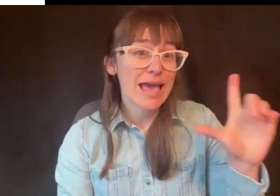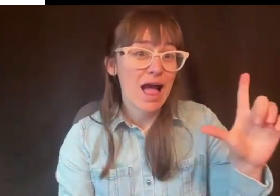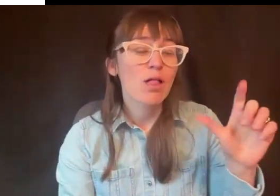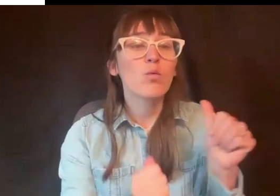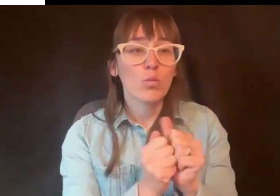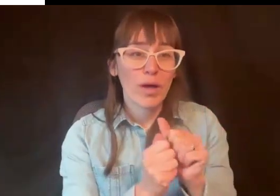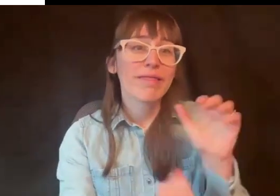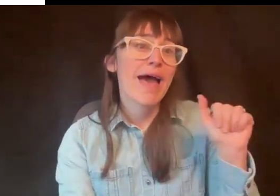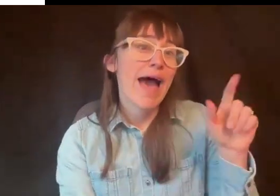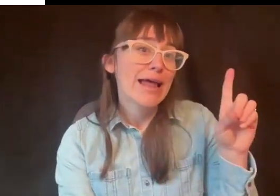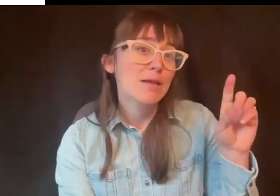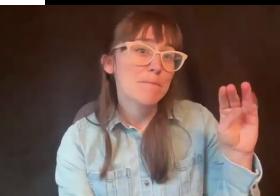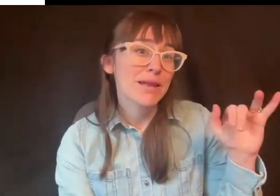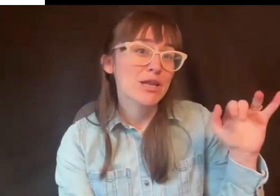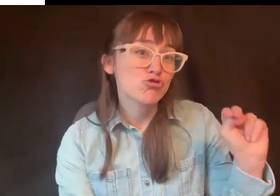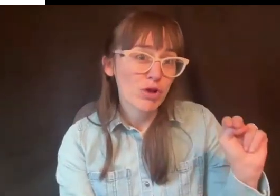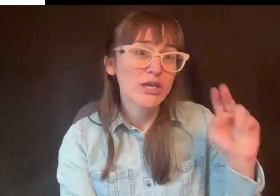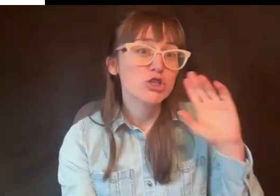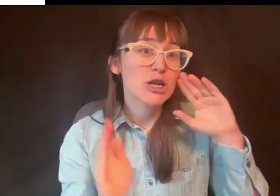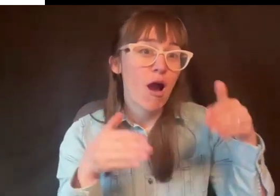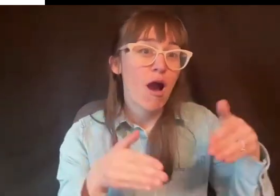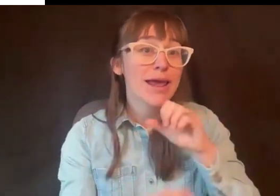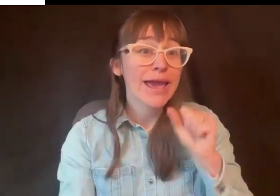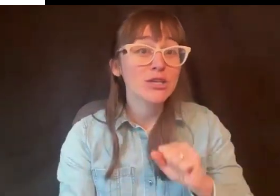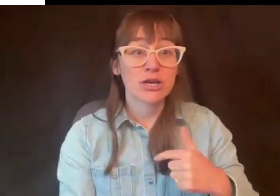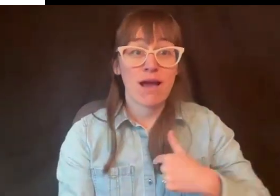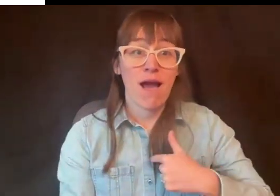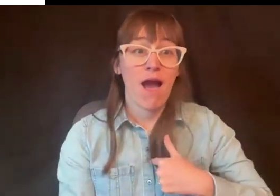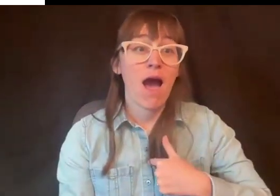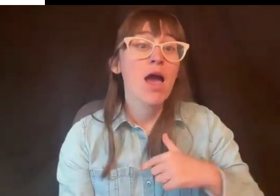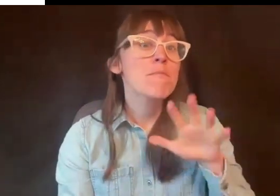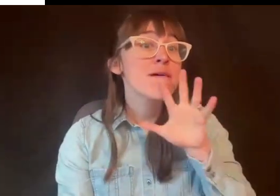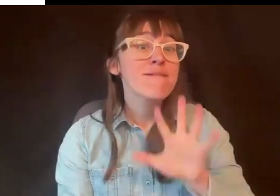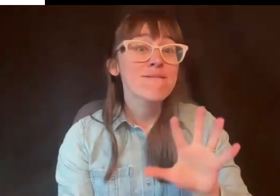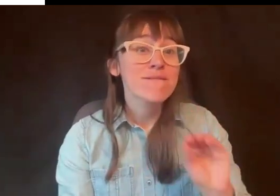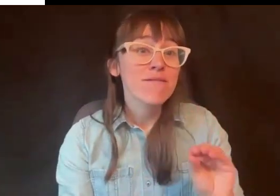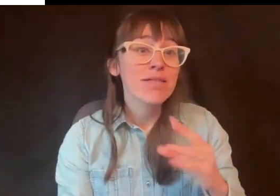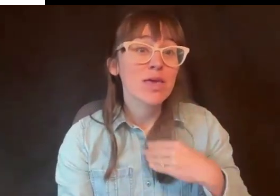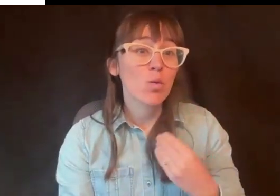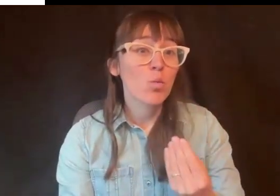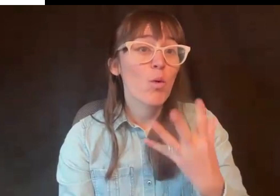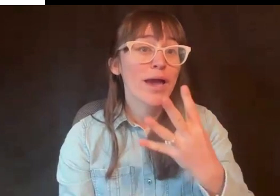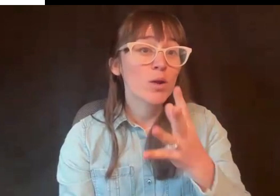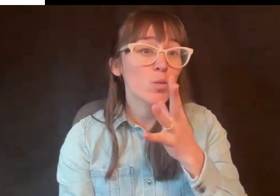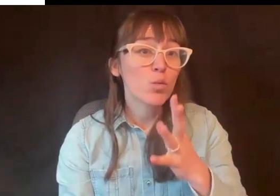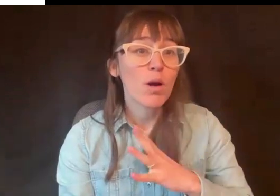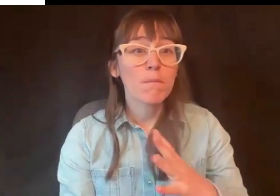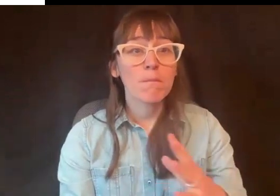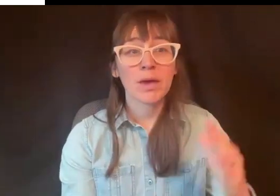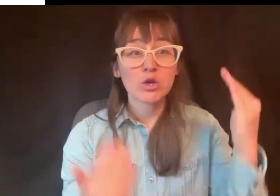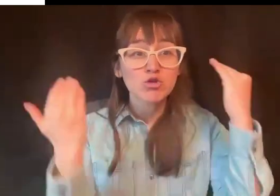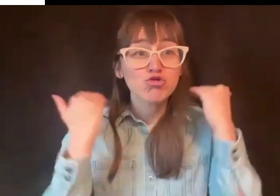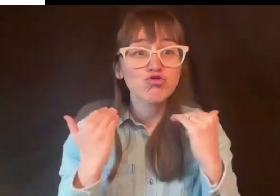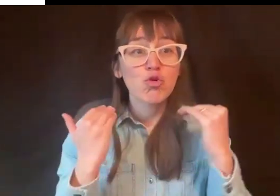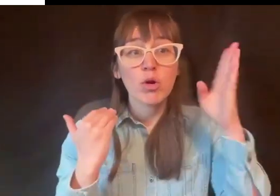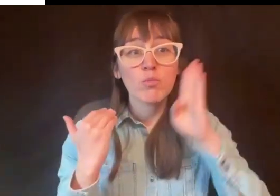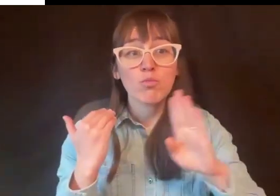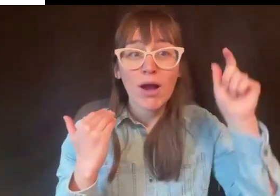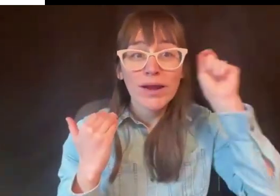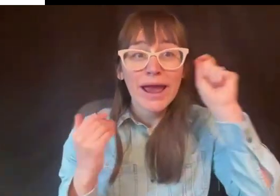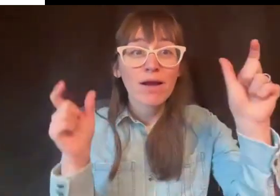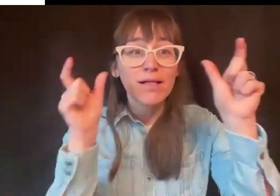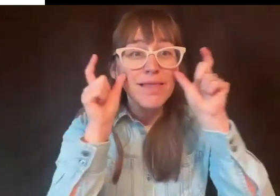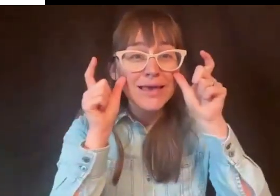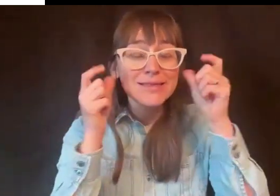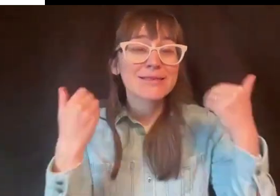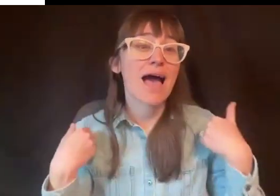Aging. I am a 50-year-old white woman with short brown hair and glasses. I am wearing a green suit coat